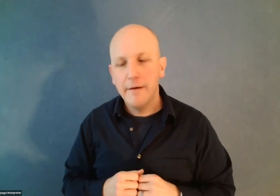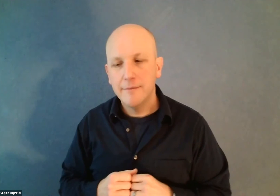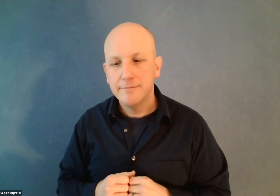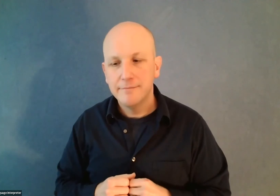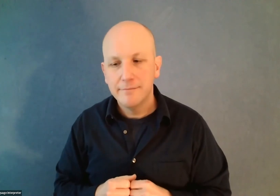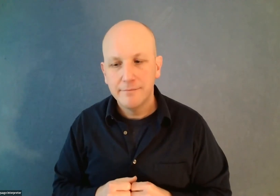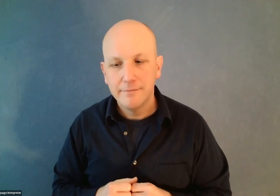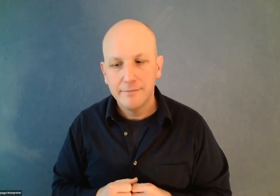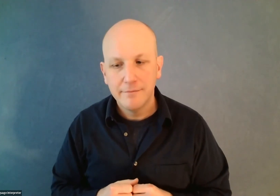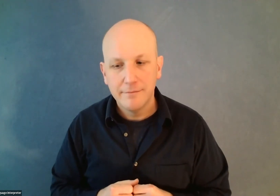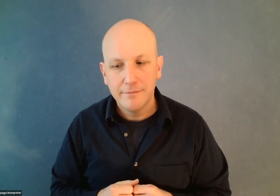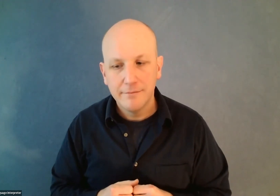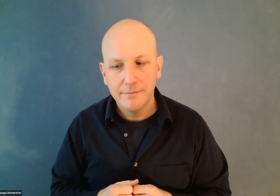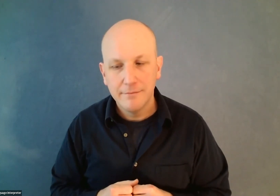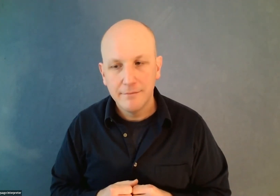all of the